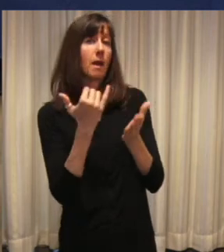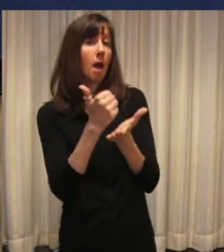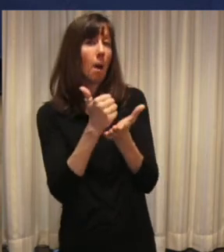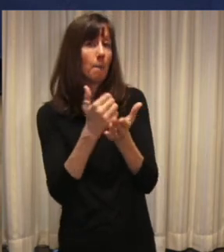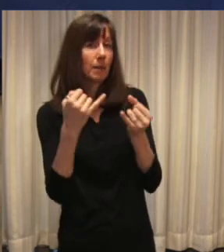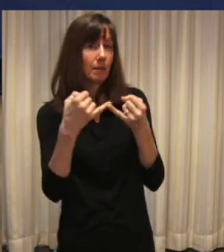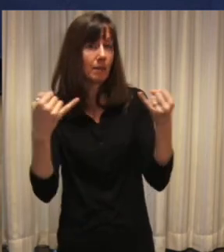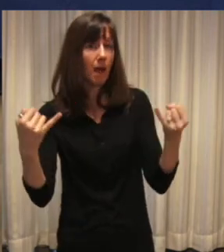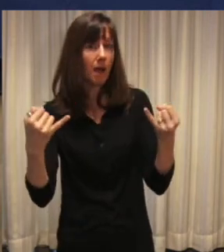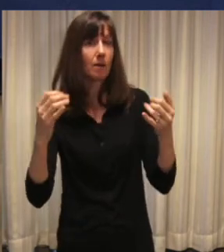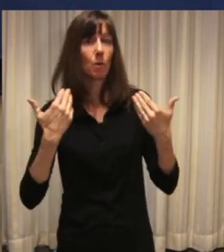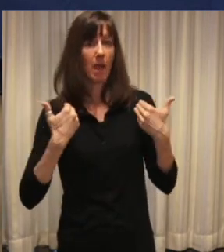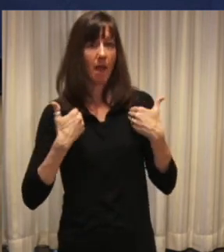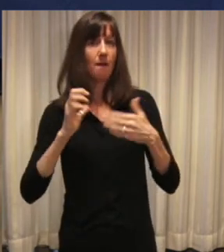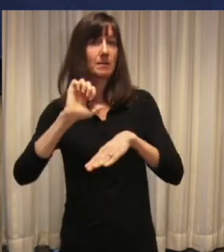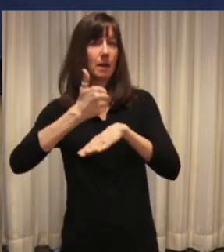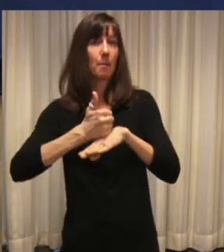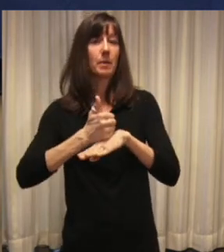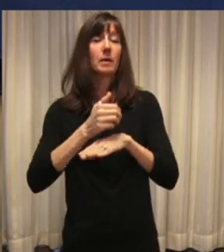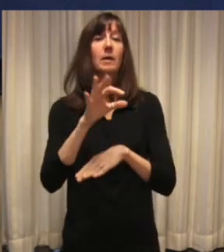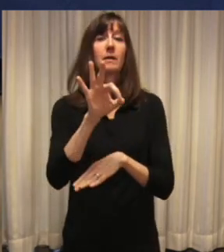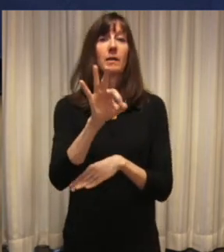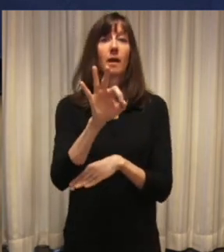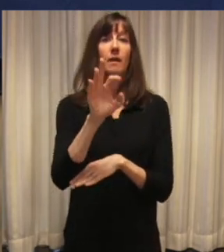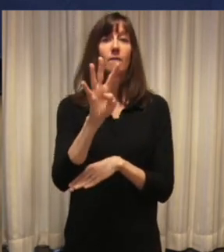tech people will be there to answer questions. It's